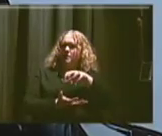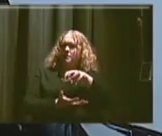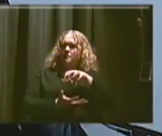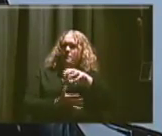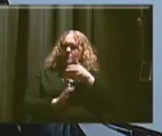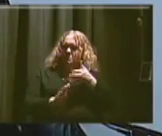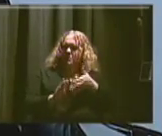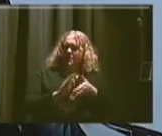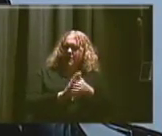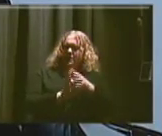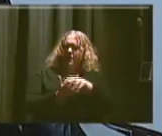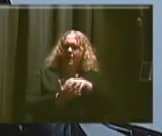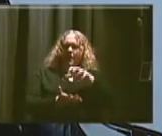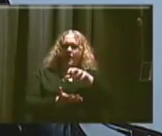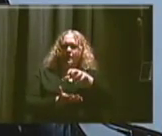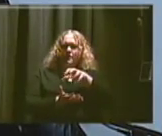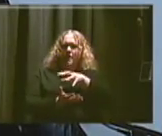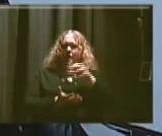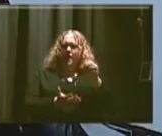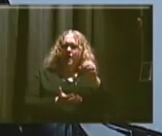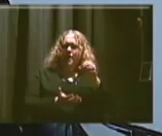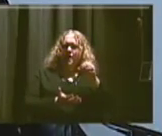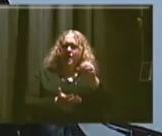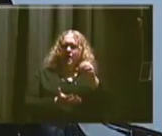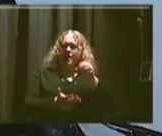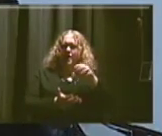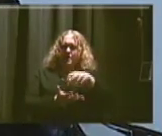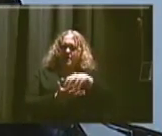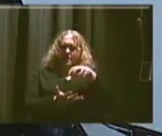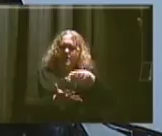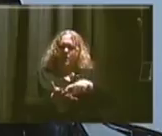And the cake required a stick of butter.